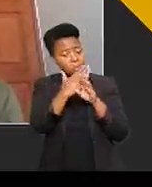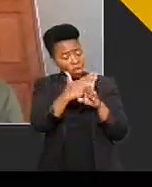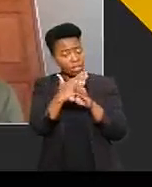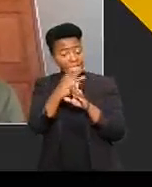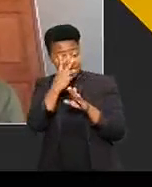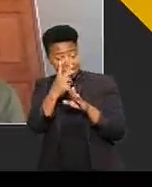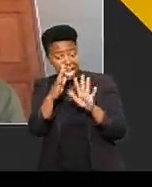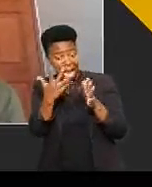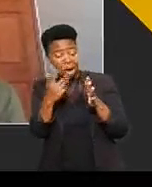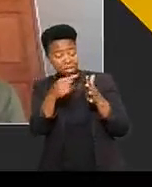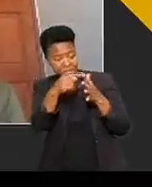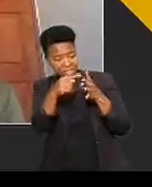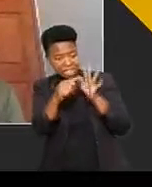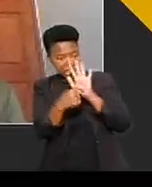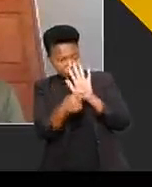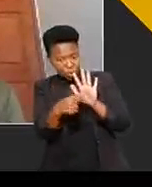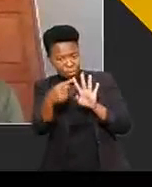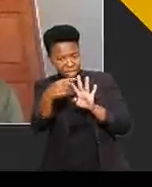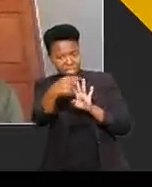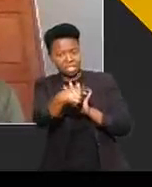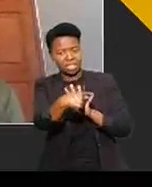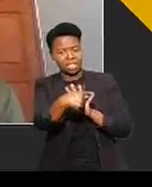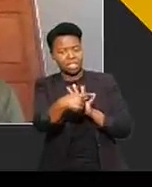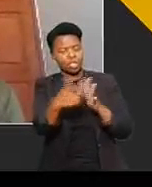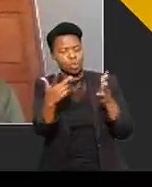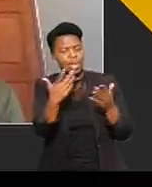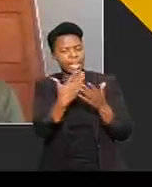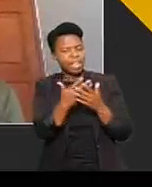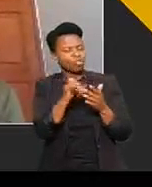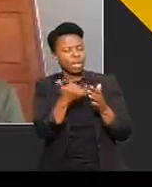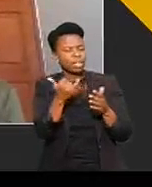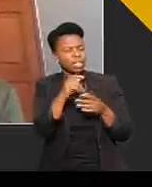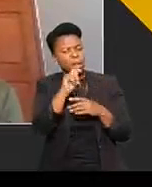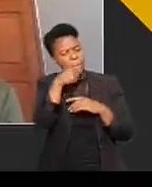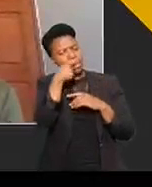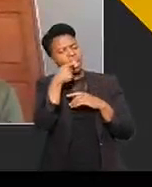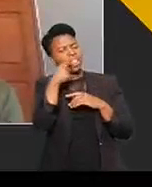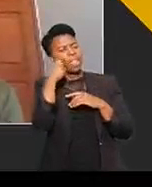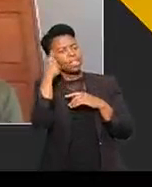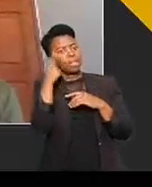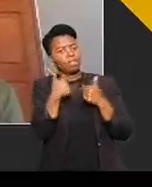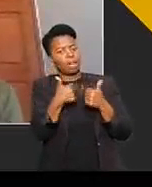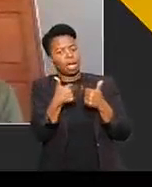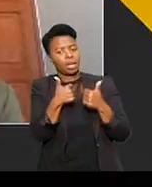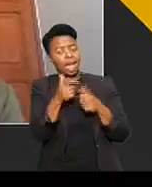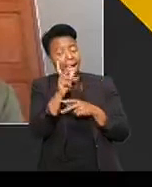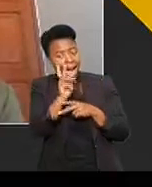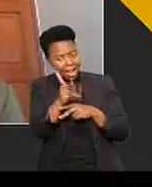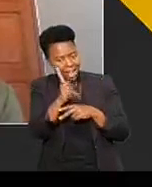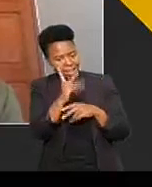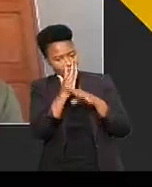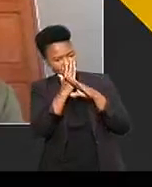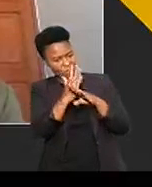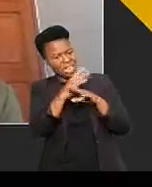symptoms. Or the symptoms are so light that you take some flu medication and overshout. So again, it presents in